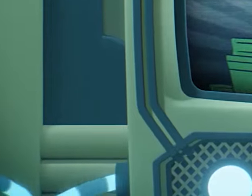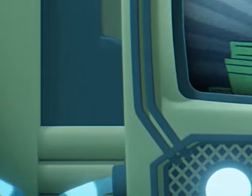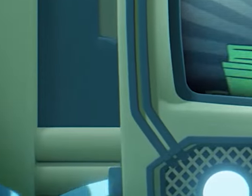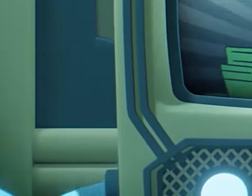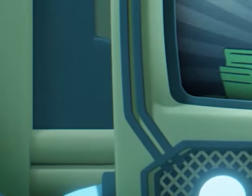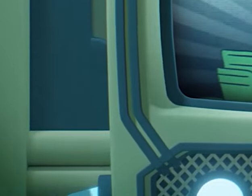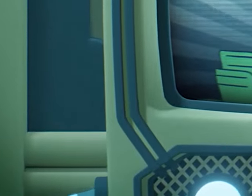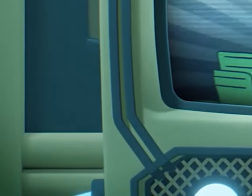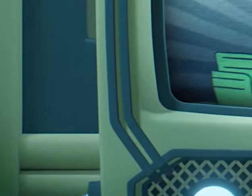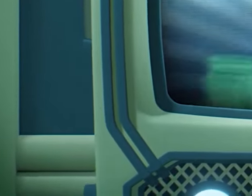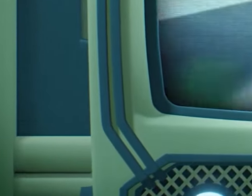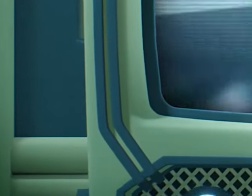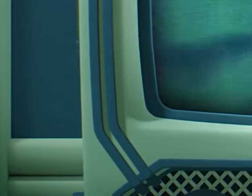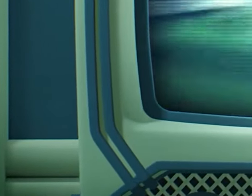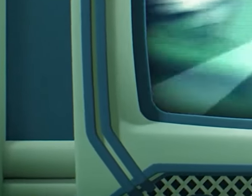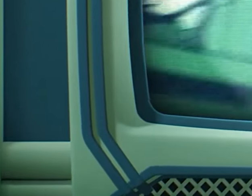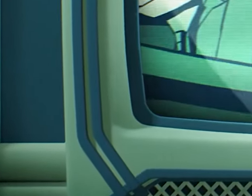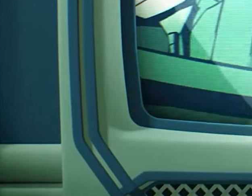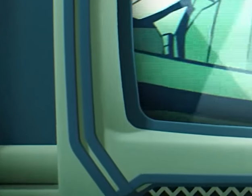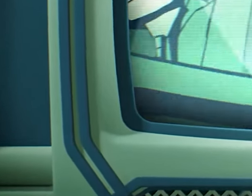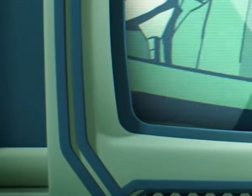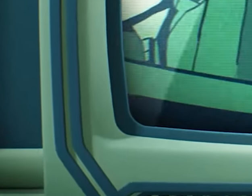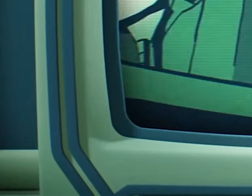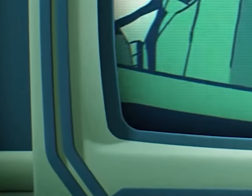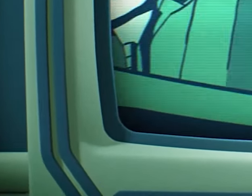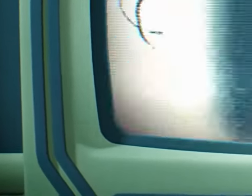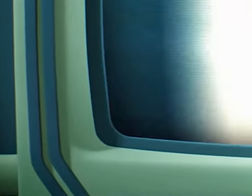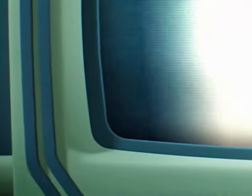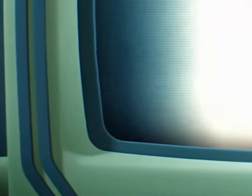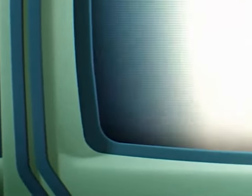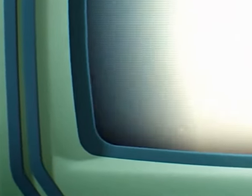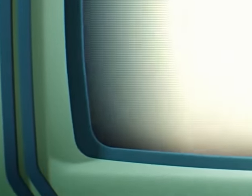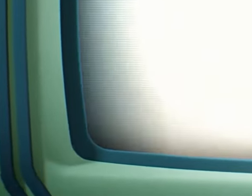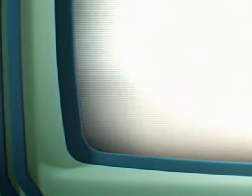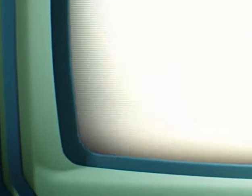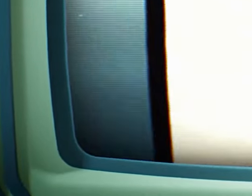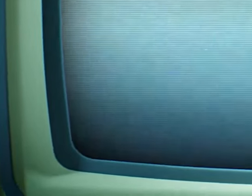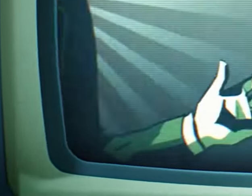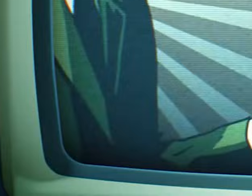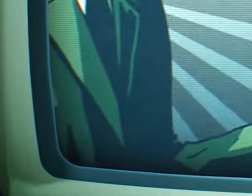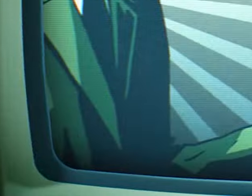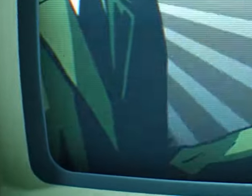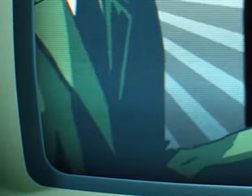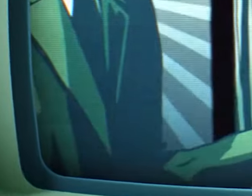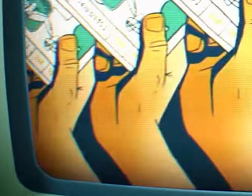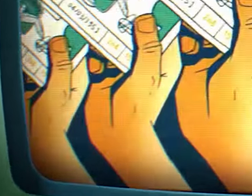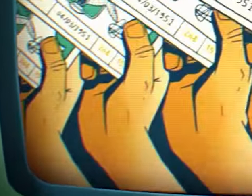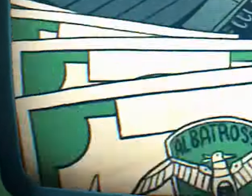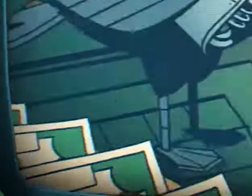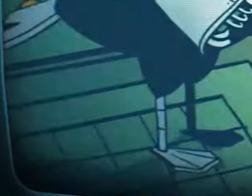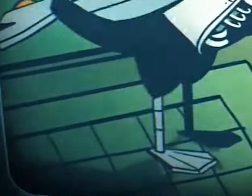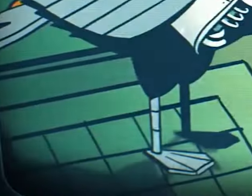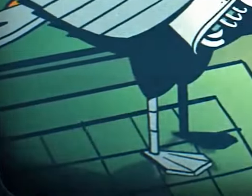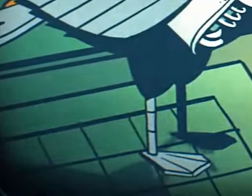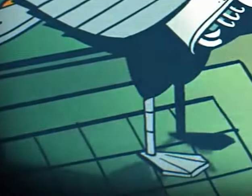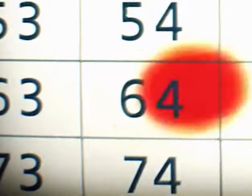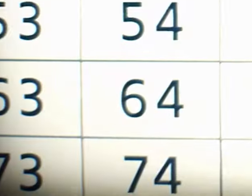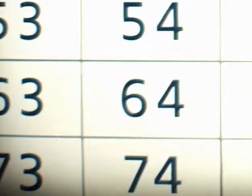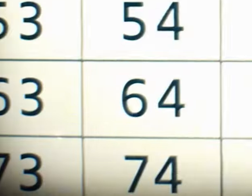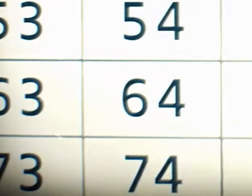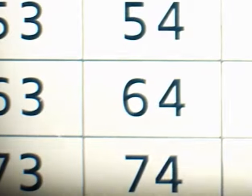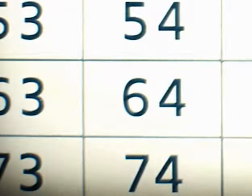the illumination of our great leader, William Kane, guide you. Today is your day. Join our annual lottery